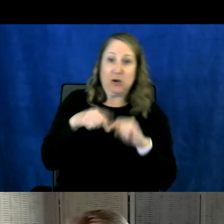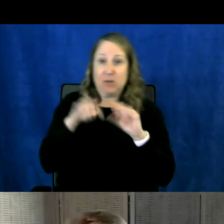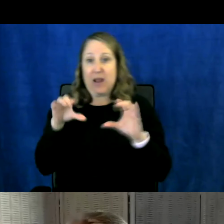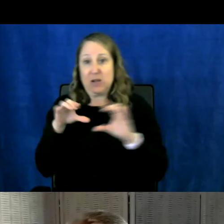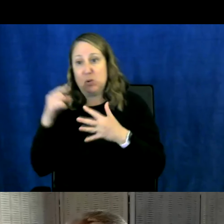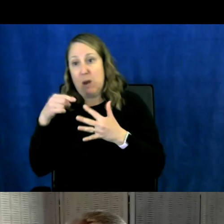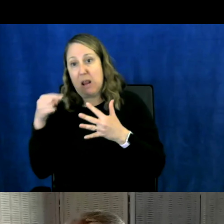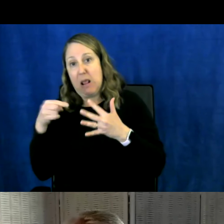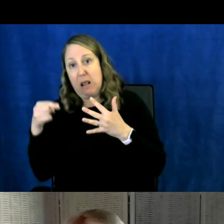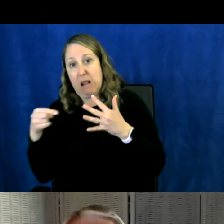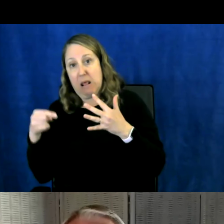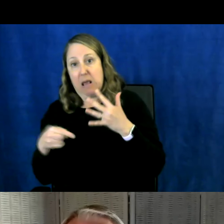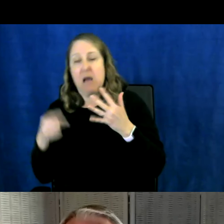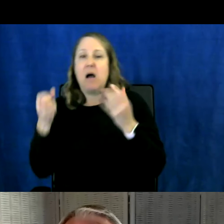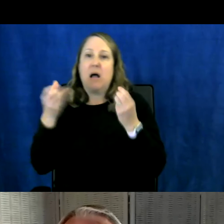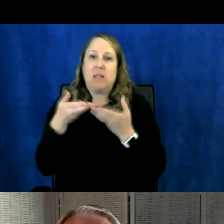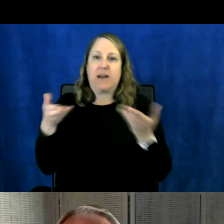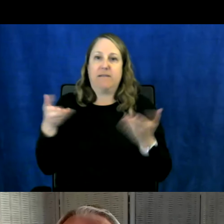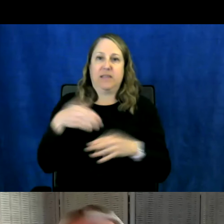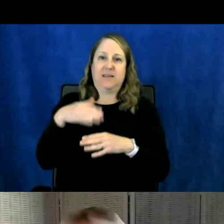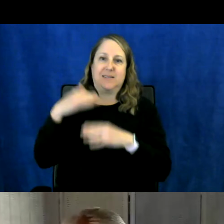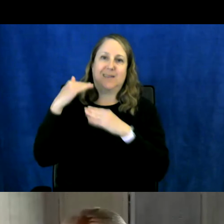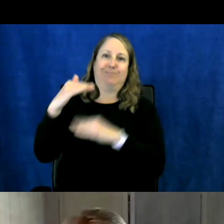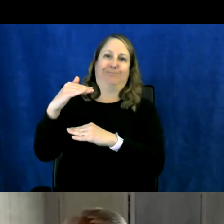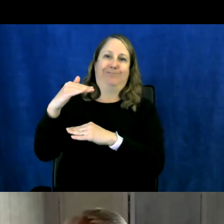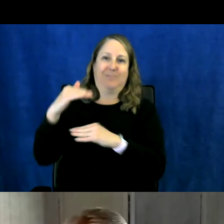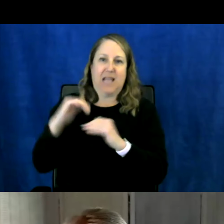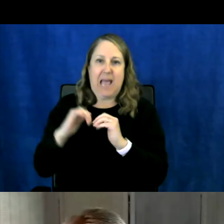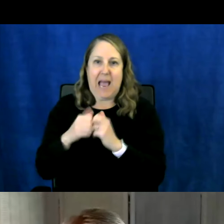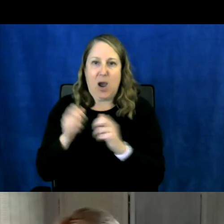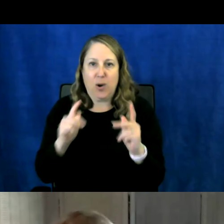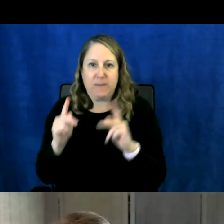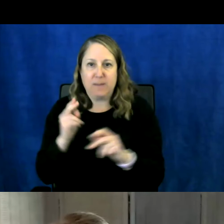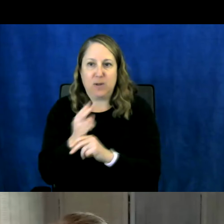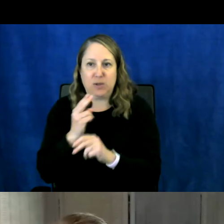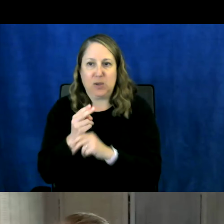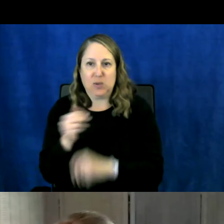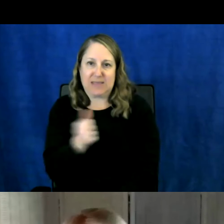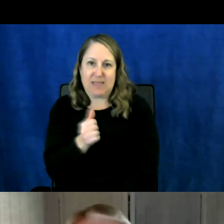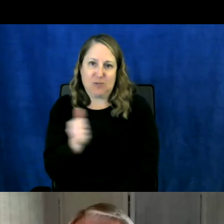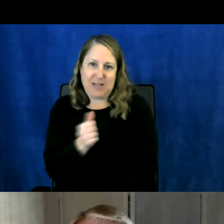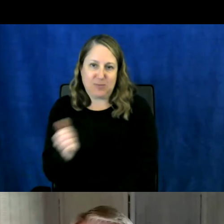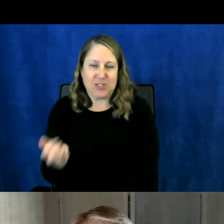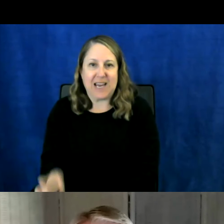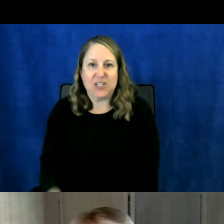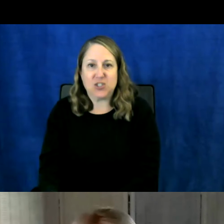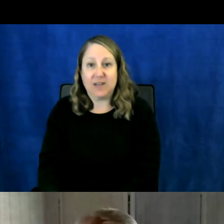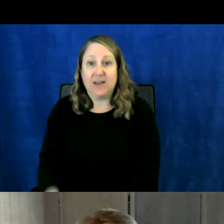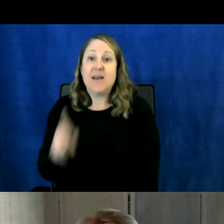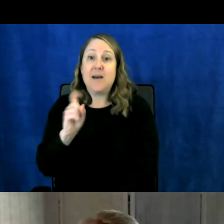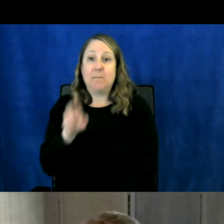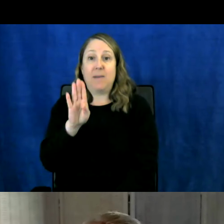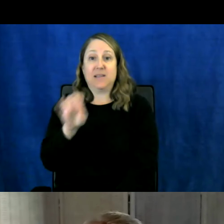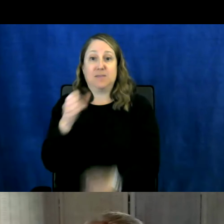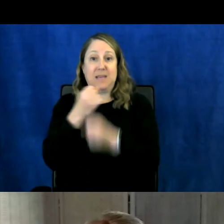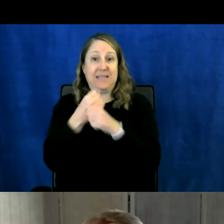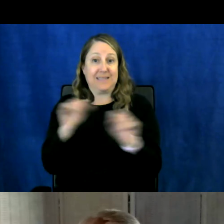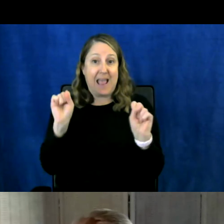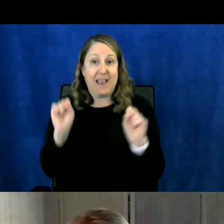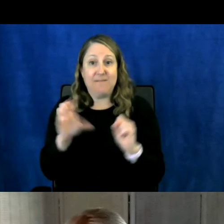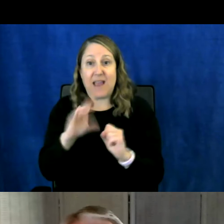that that impact the ability for people to use the transportation that is provided, that it's safe, that it's